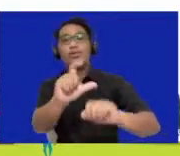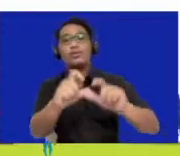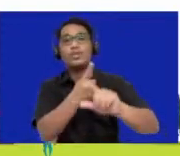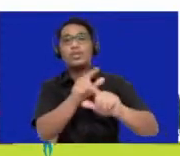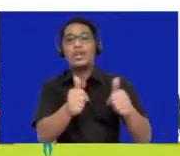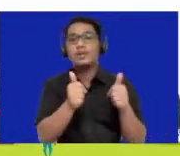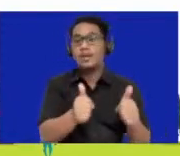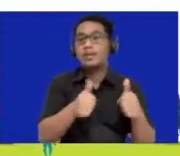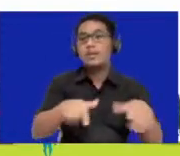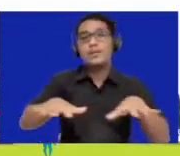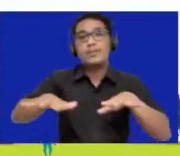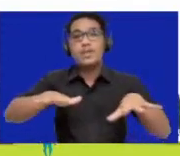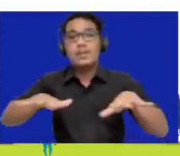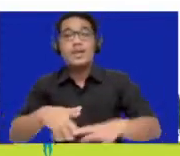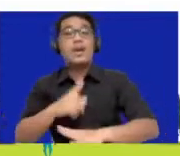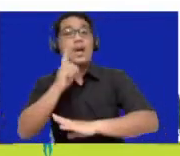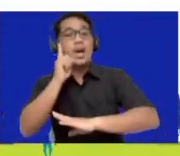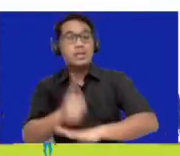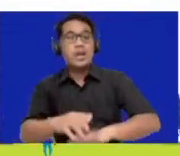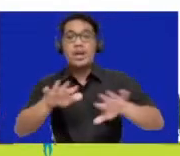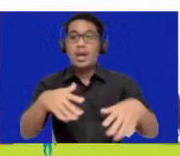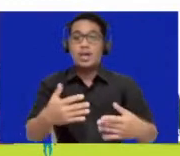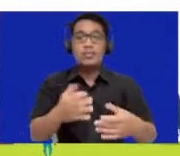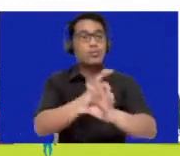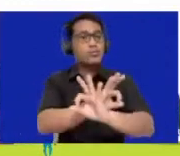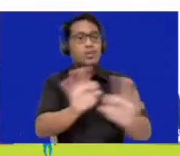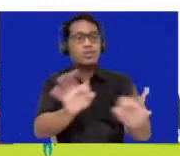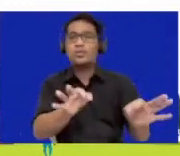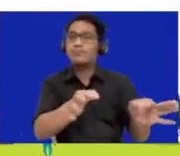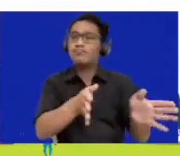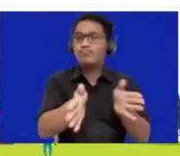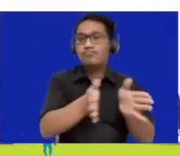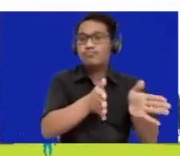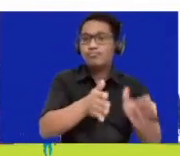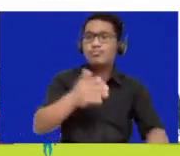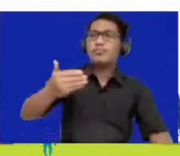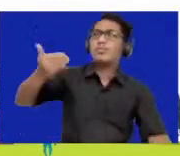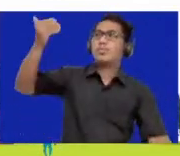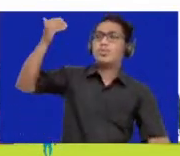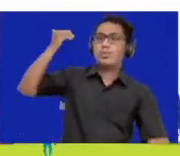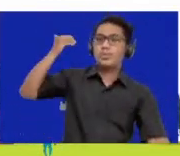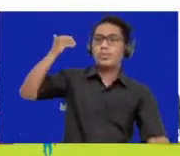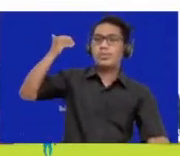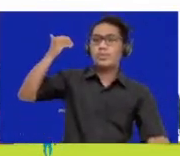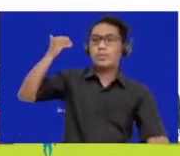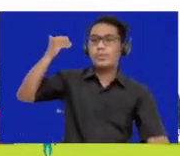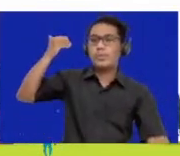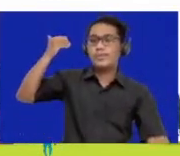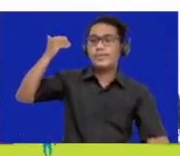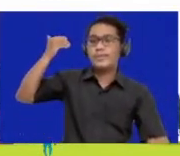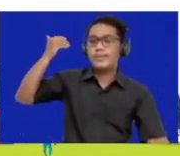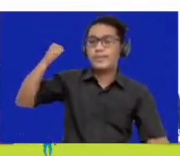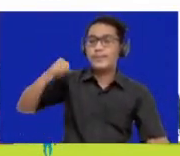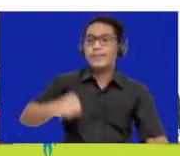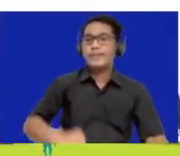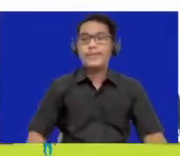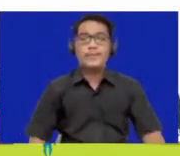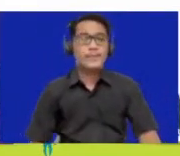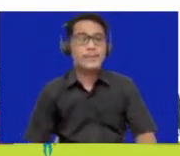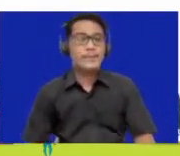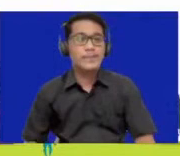in disaster management. No early warning system, no community awareness and preparedness or engagement, no